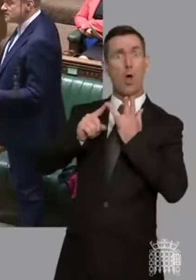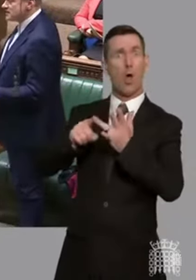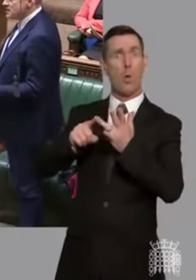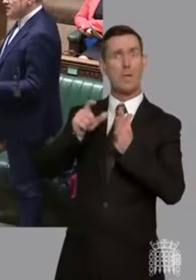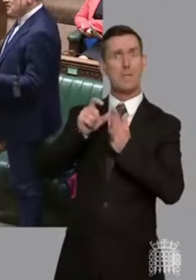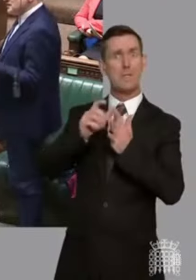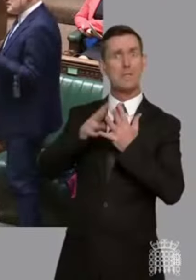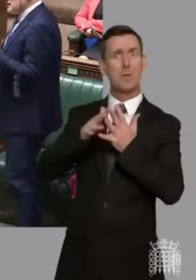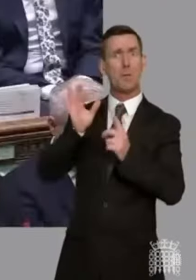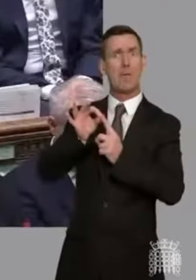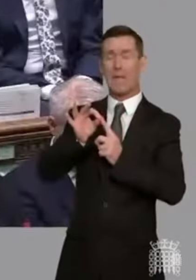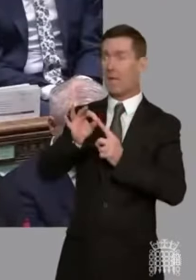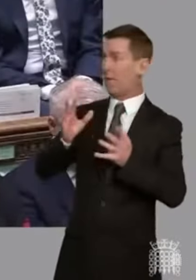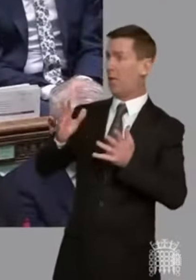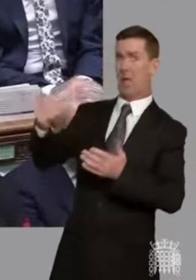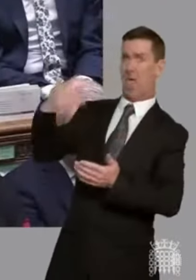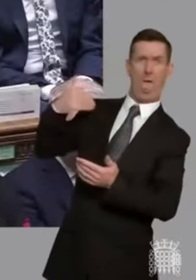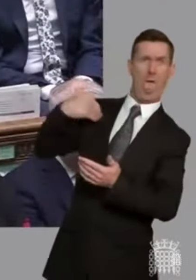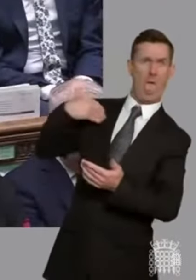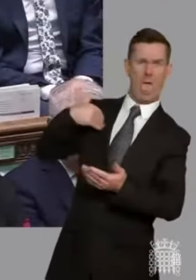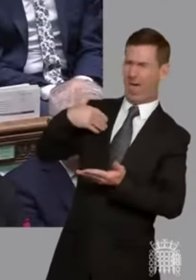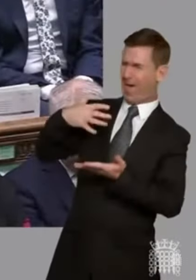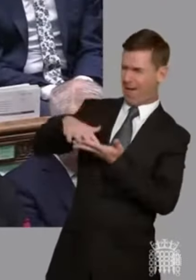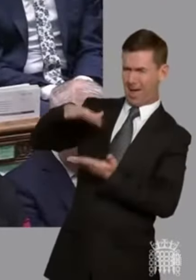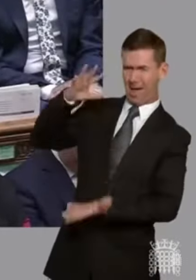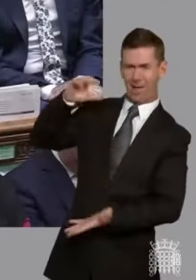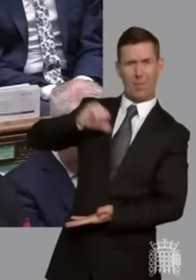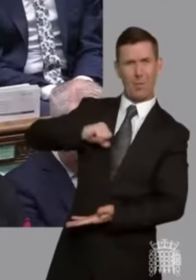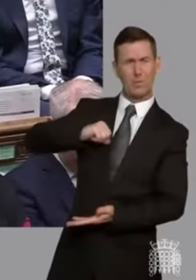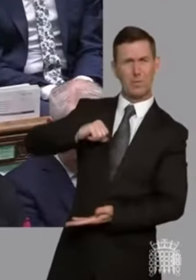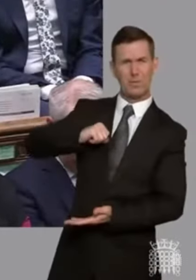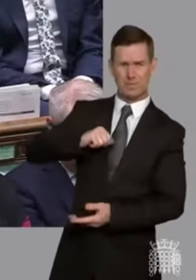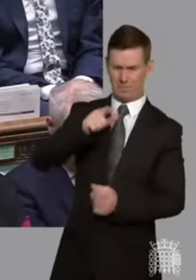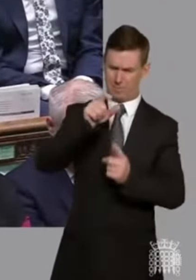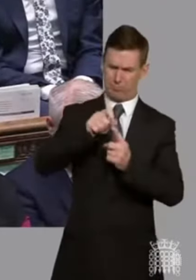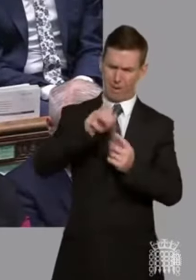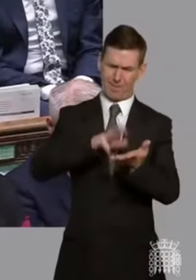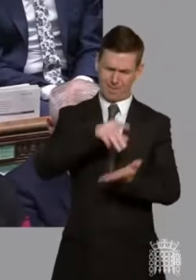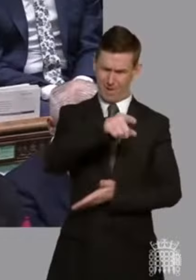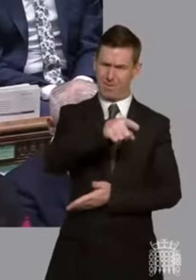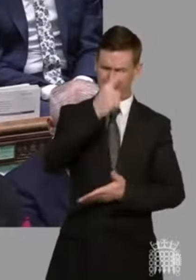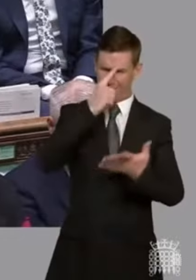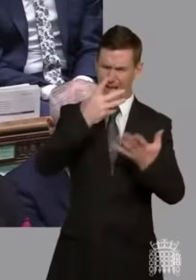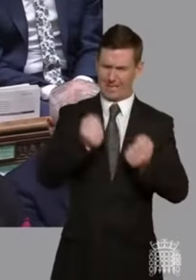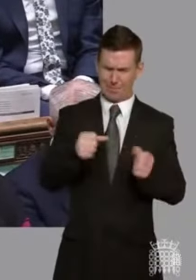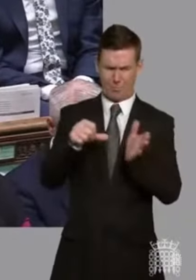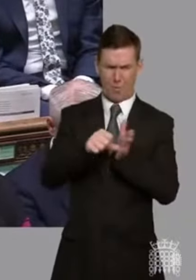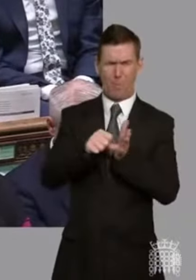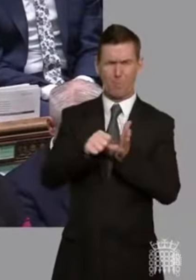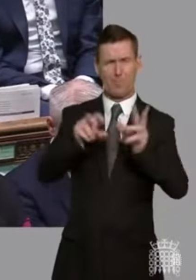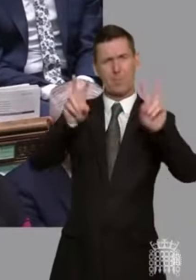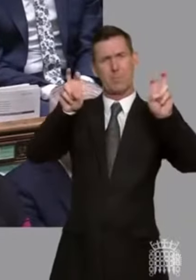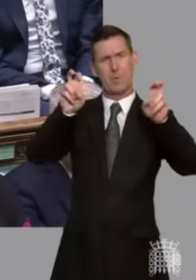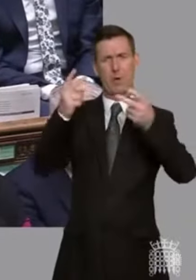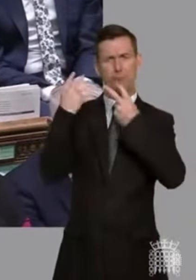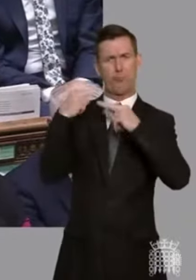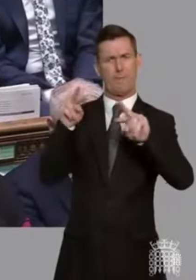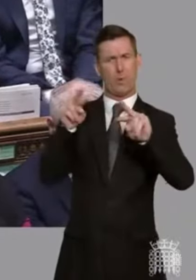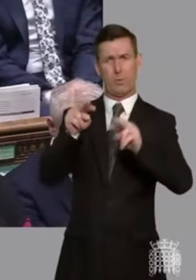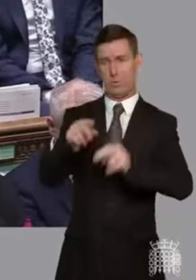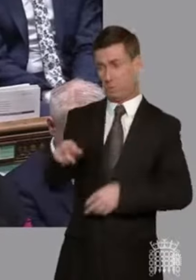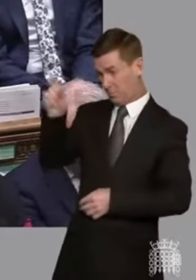that. But 2 months after the announcement of the review, Andrea received a letter summoning her to a